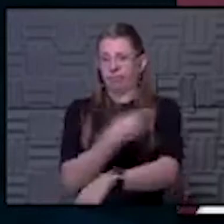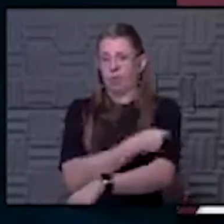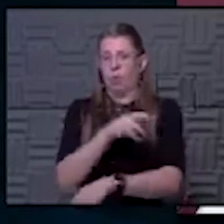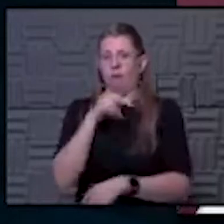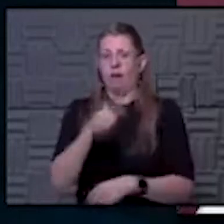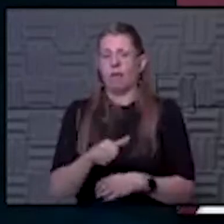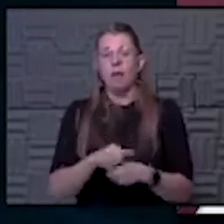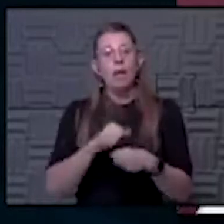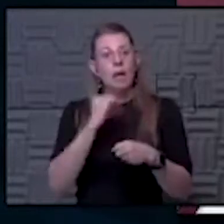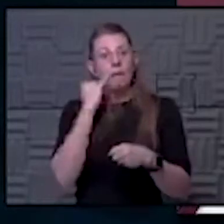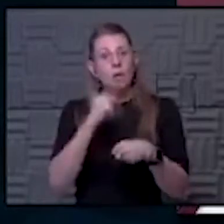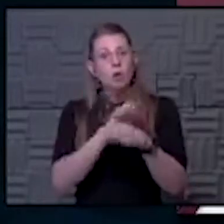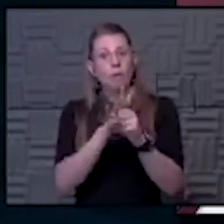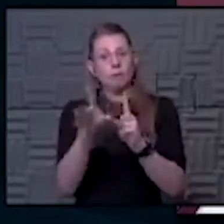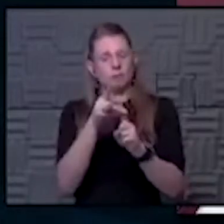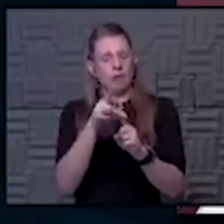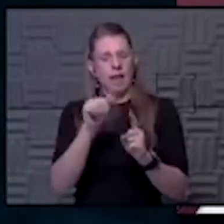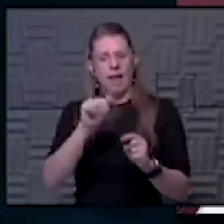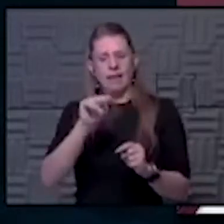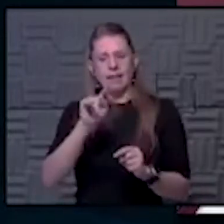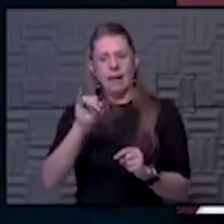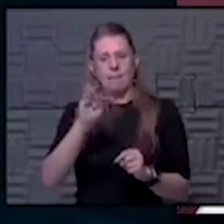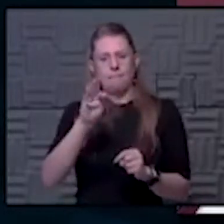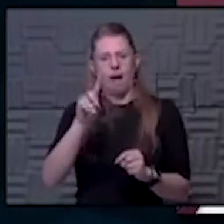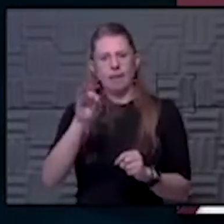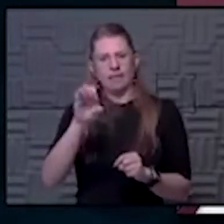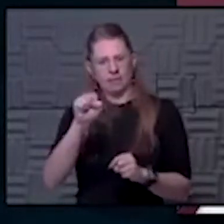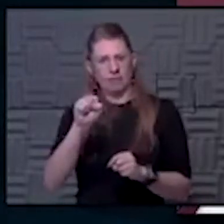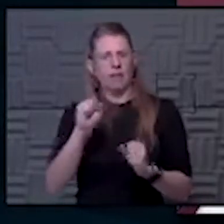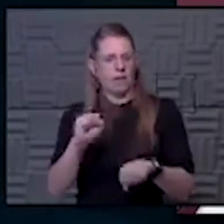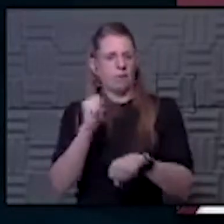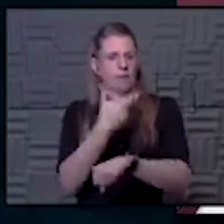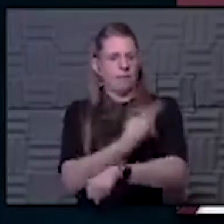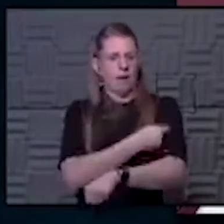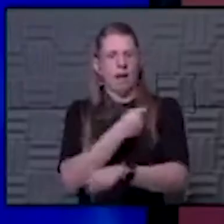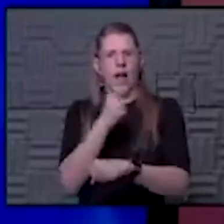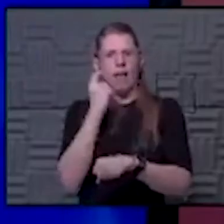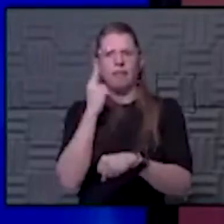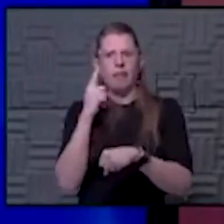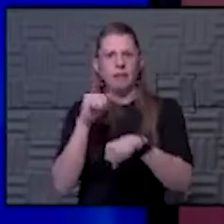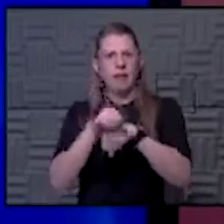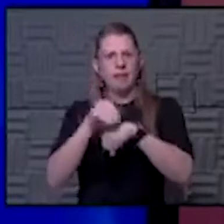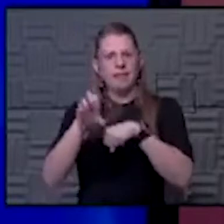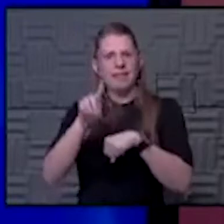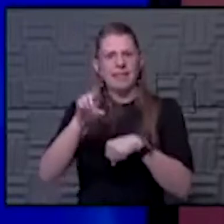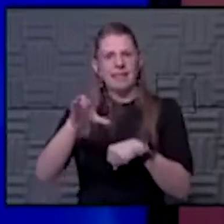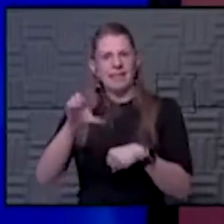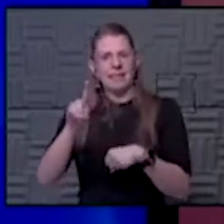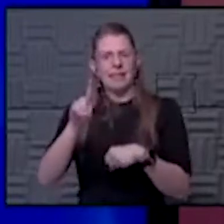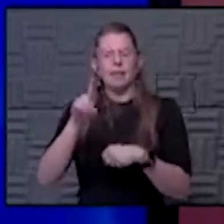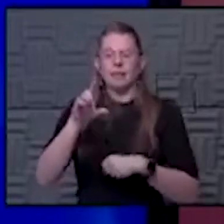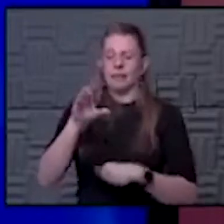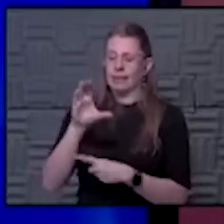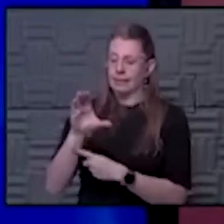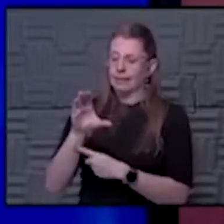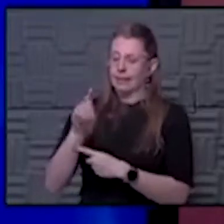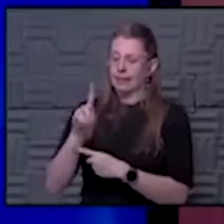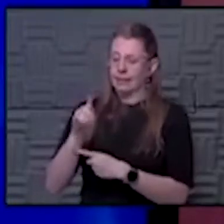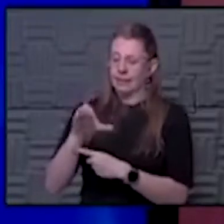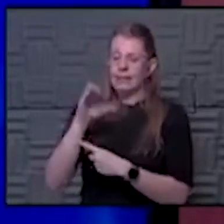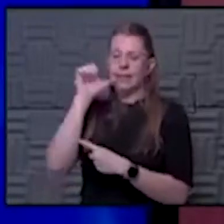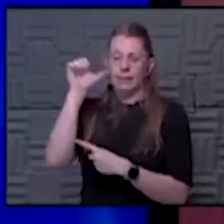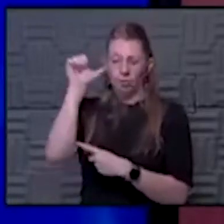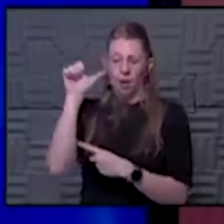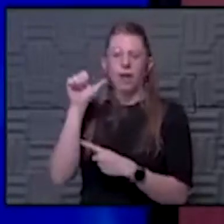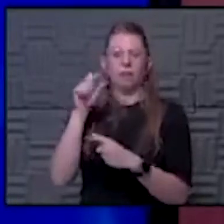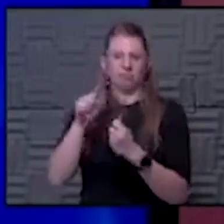COVID, right? If you had COVID, you had antibodies, you can be vaccinated. And I think there was actually guidance yesterday from the CDC about this exact question about